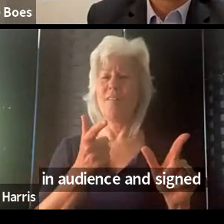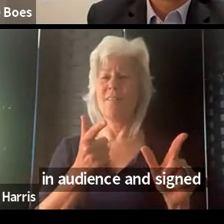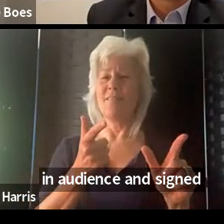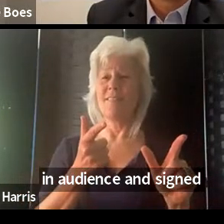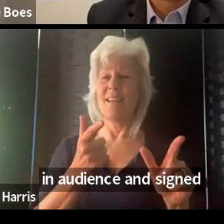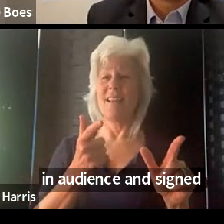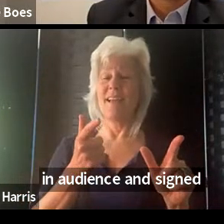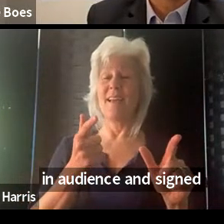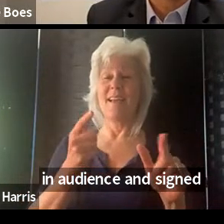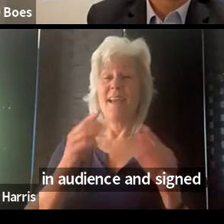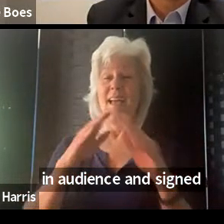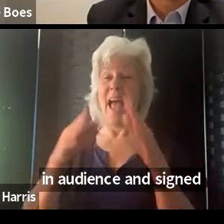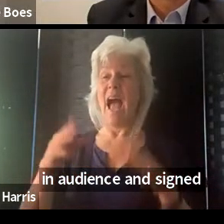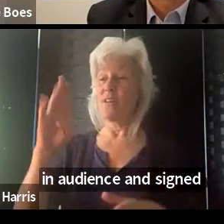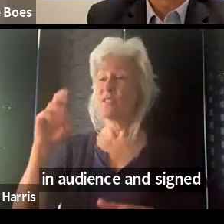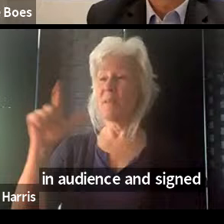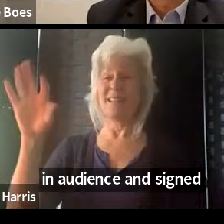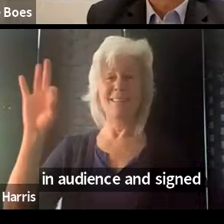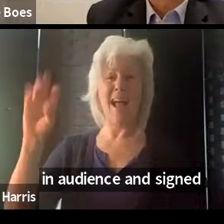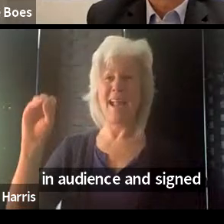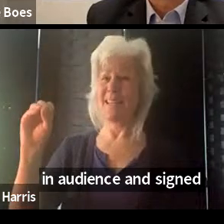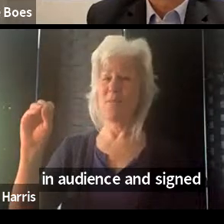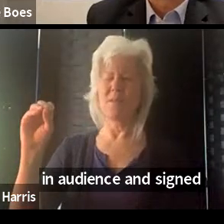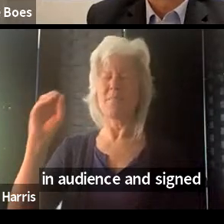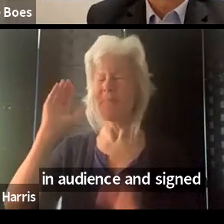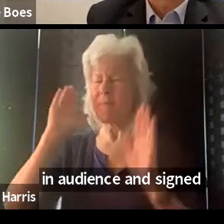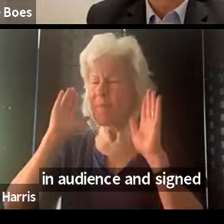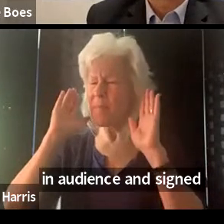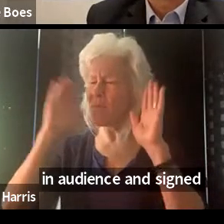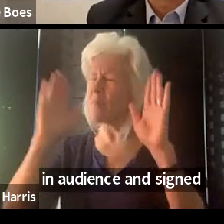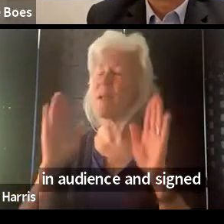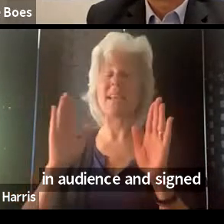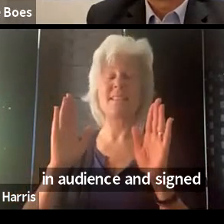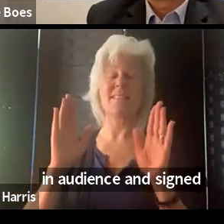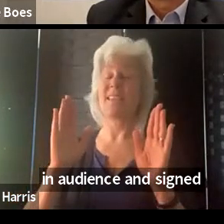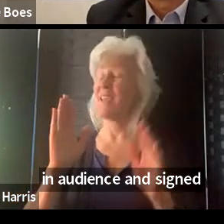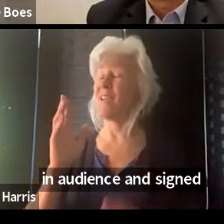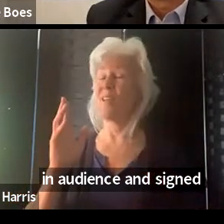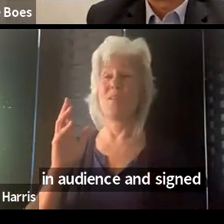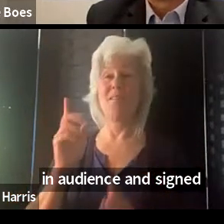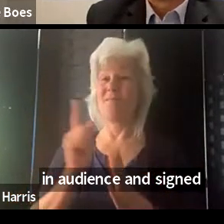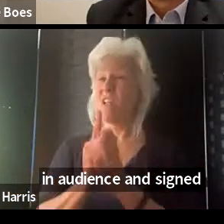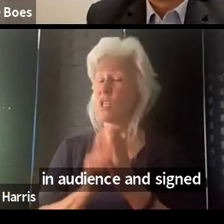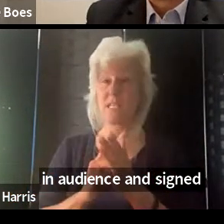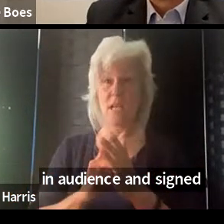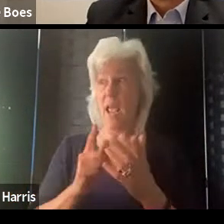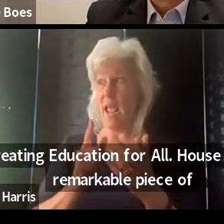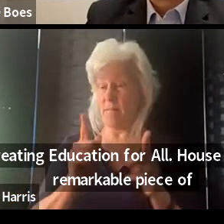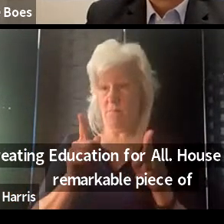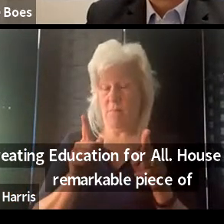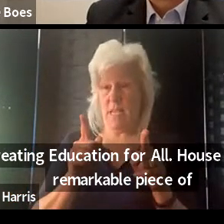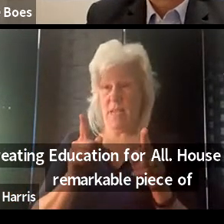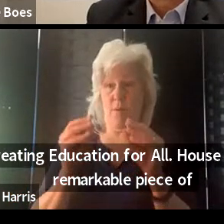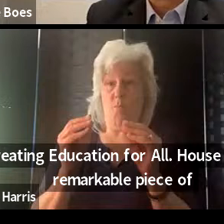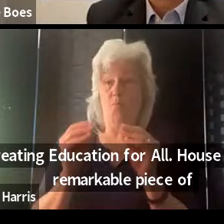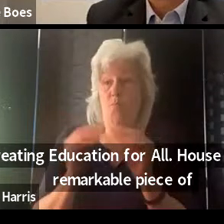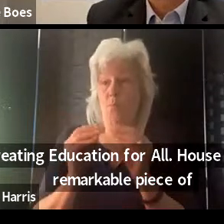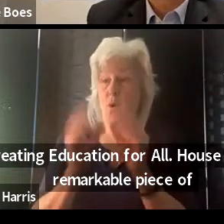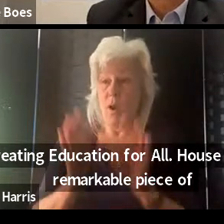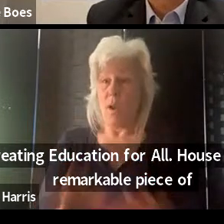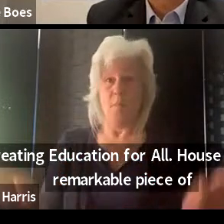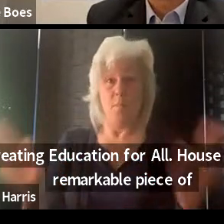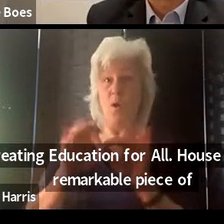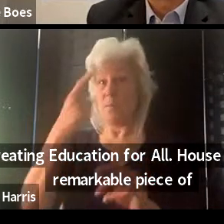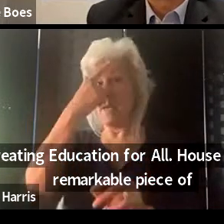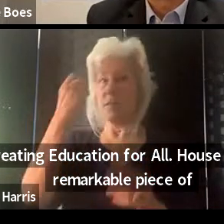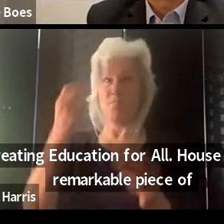a remarkable piece of legislation, made more remarkable because it happened in essence so